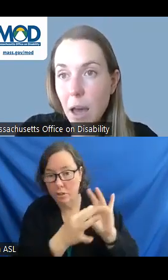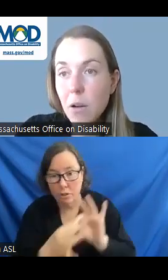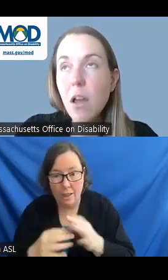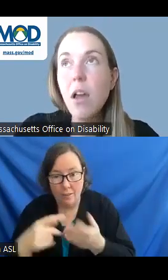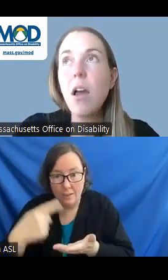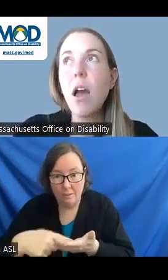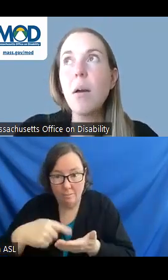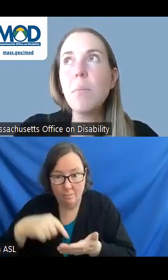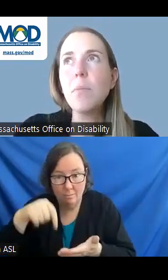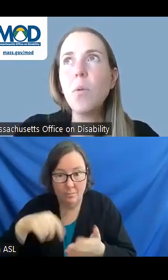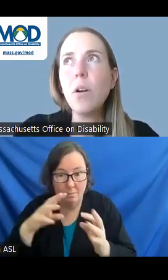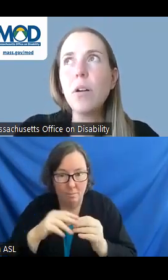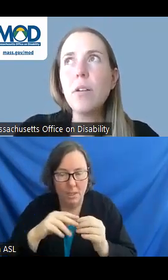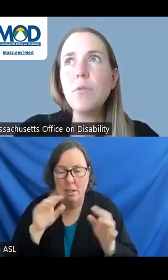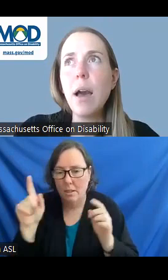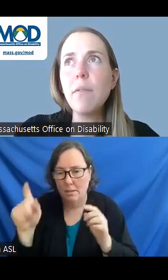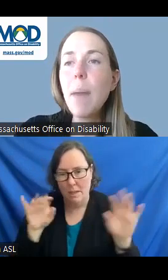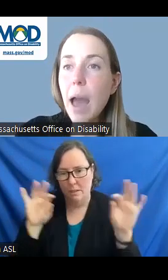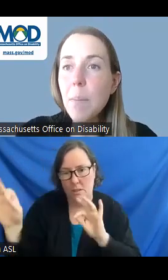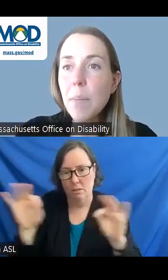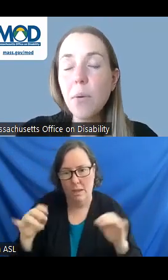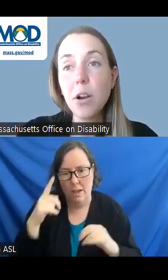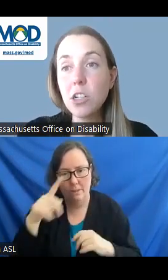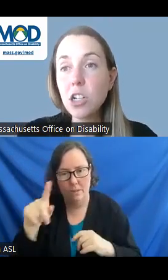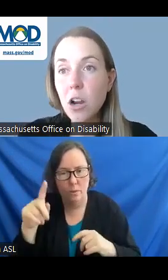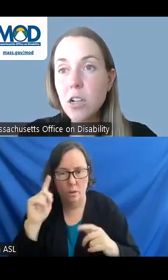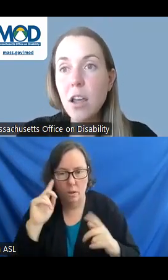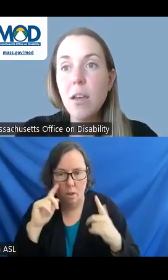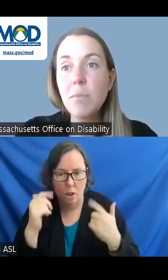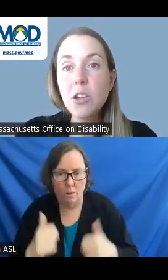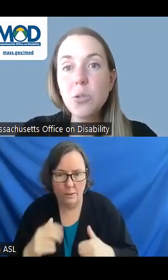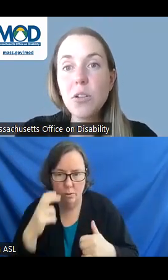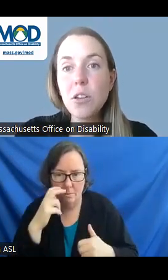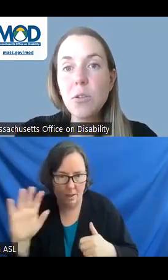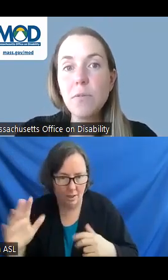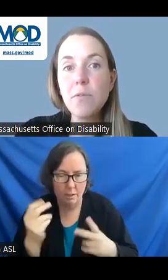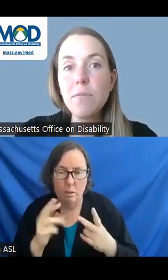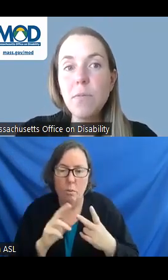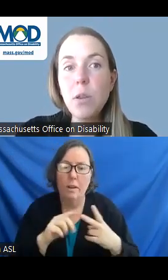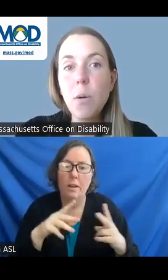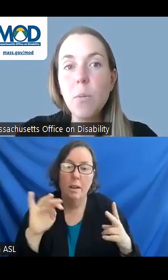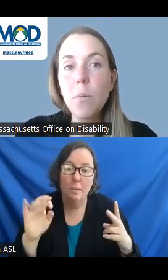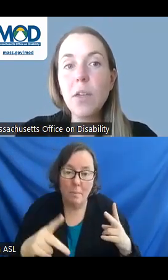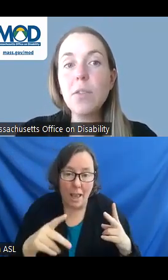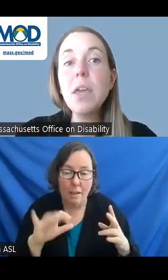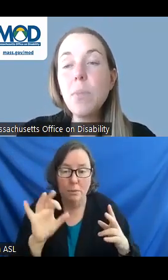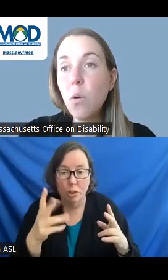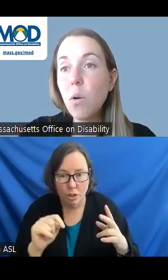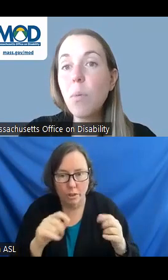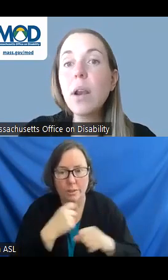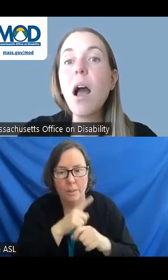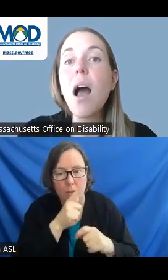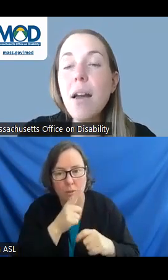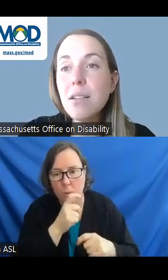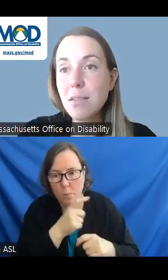talking about, or if you have a map or a chart, make sure that you're that the people who